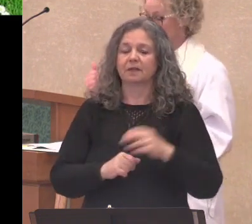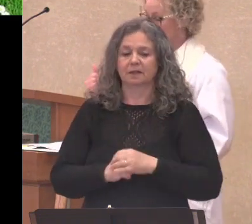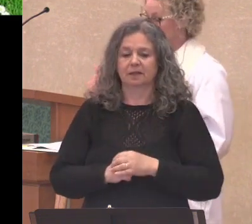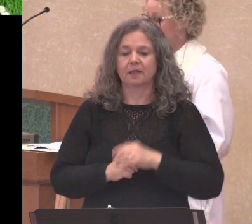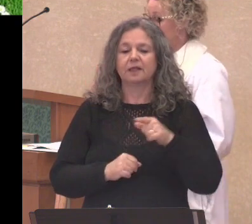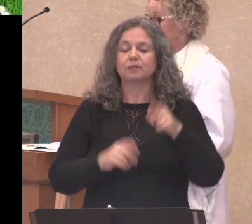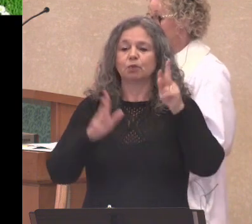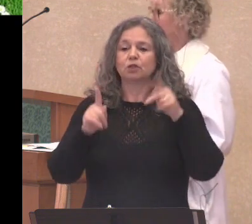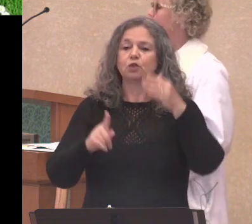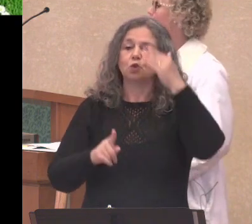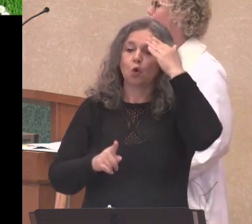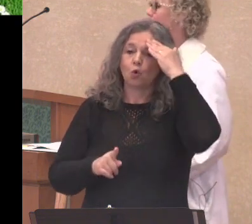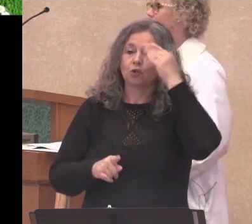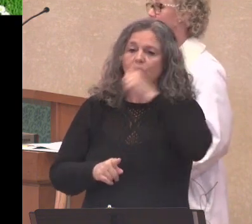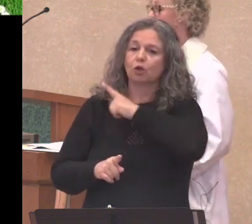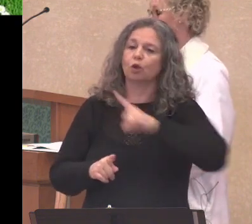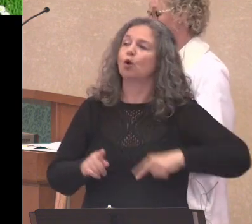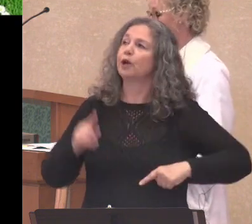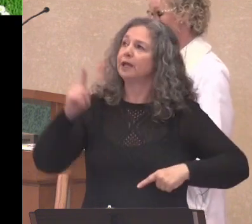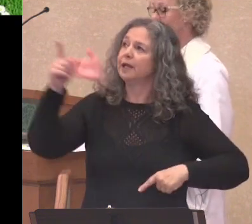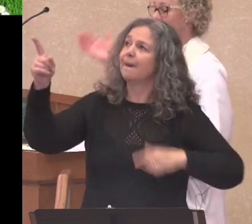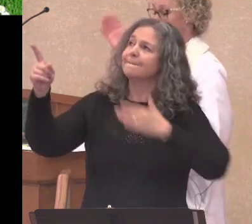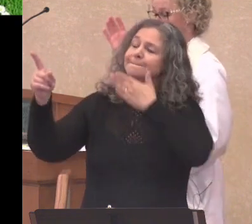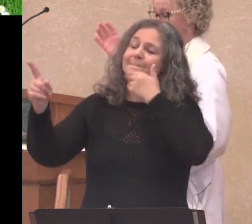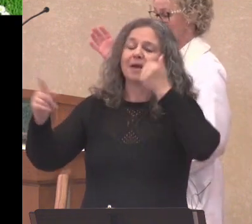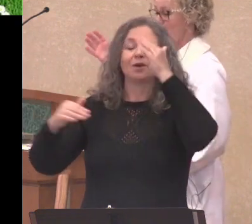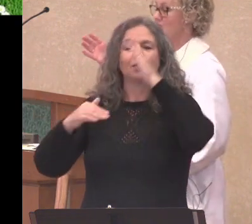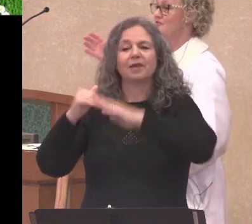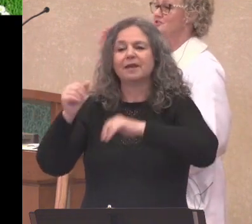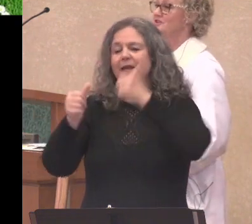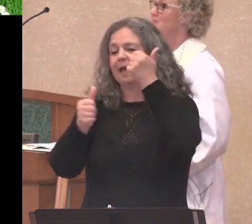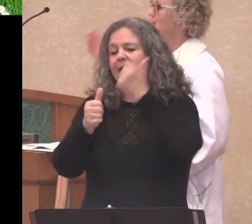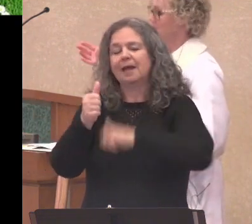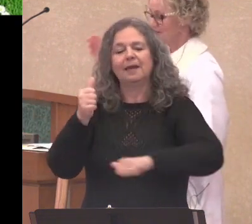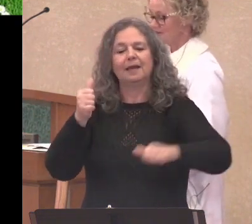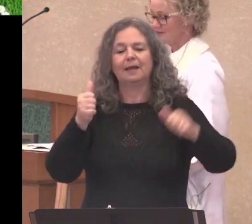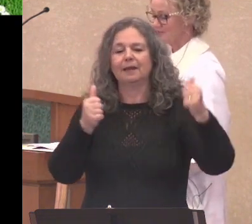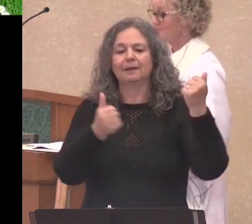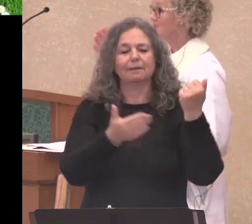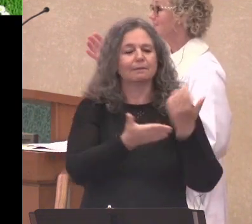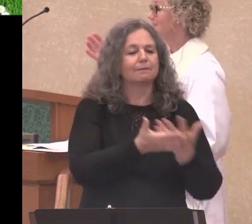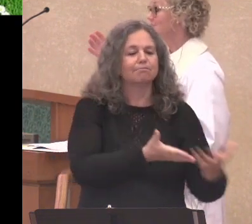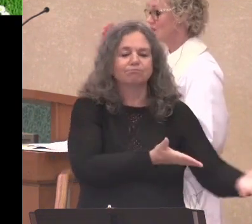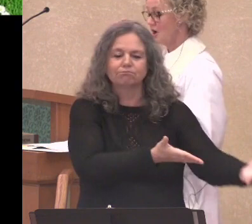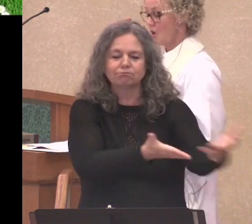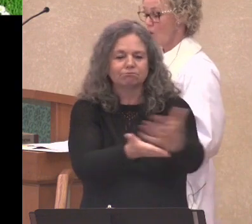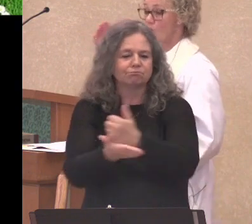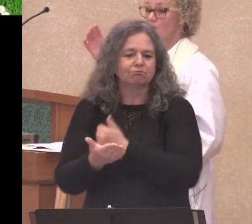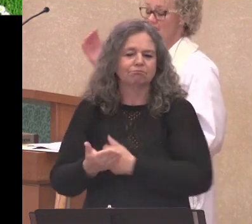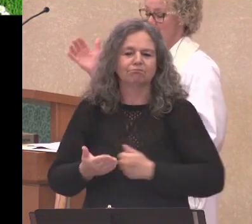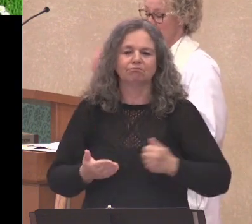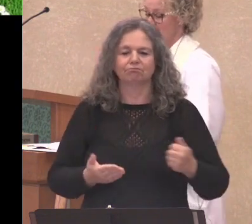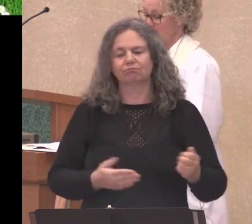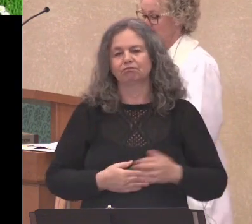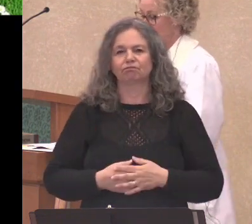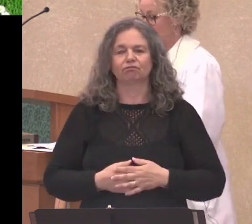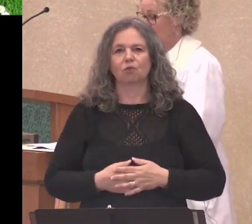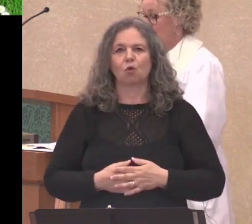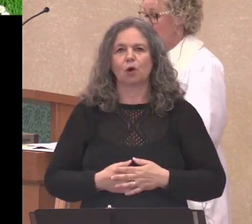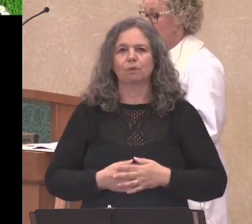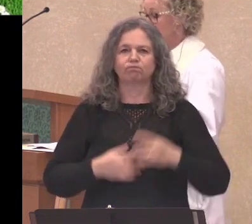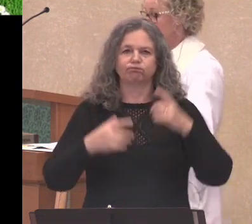God knows that the Lord is better than any great harvest, popularity, prestige, or